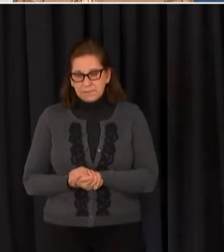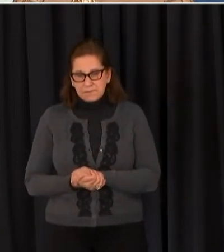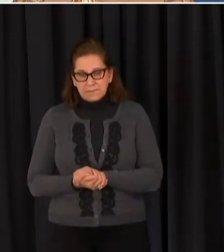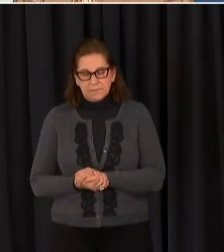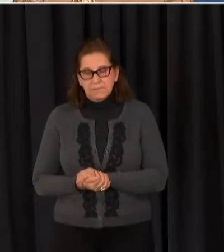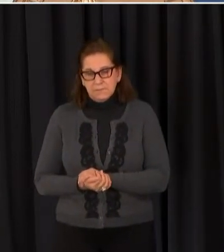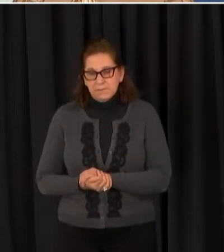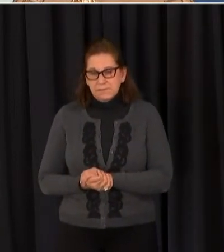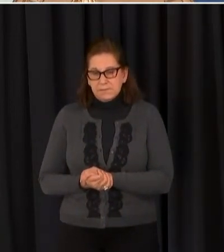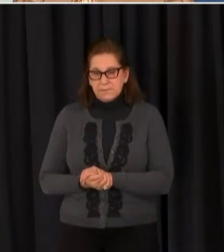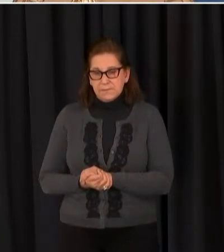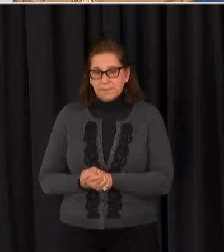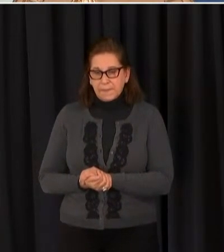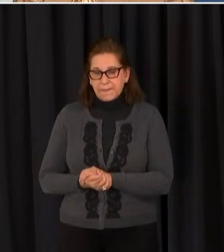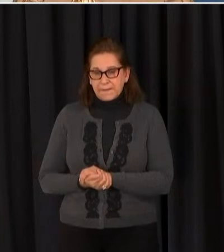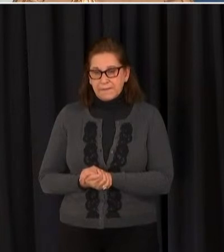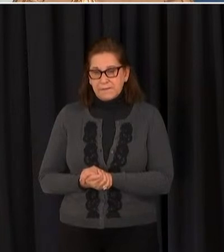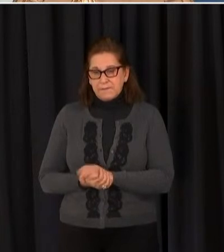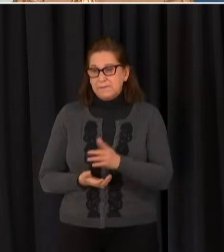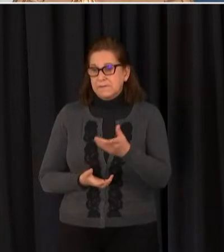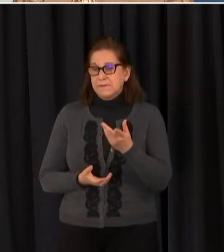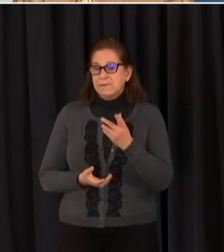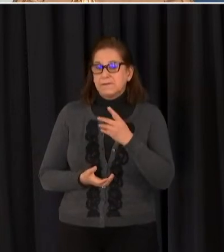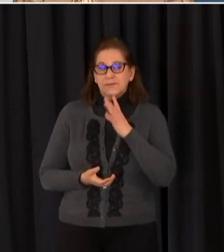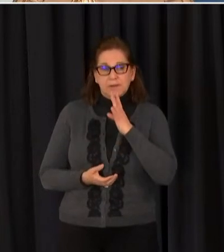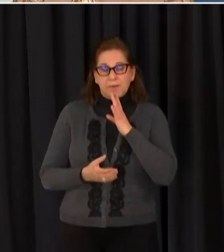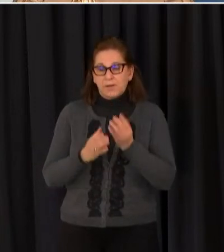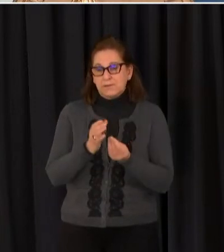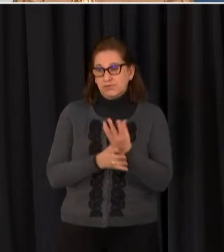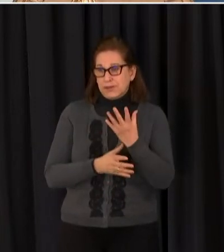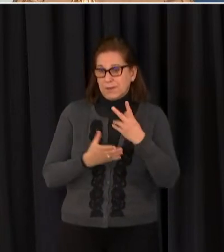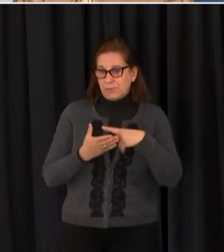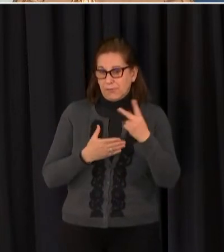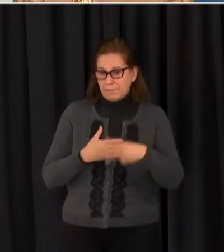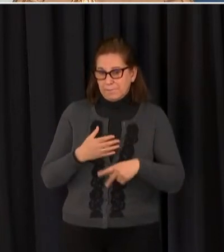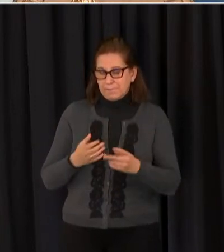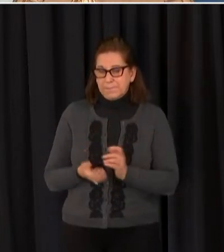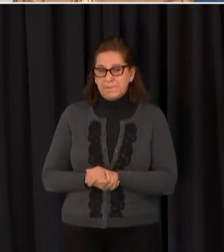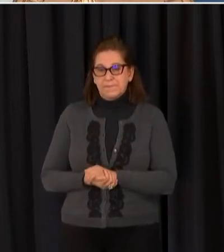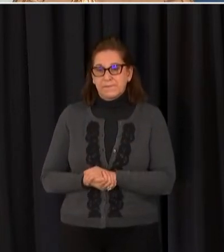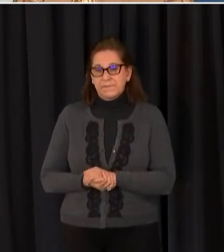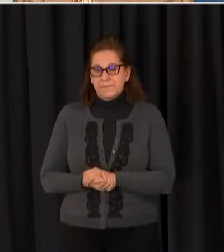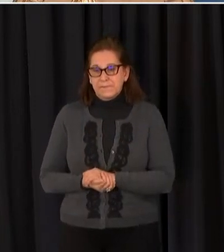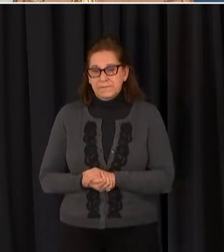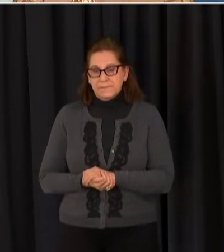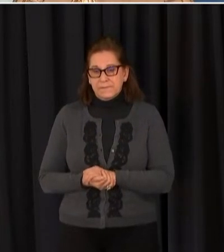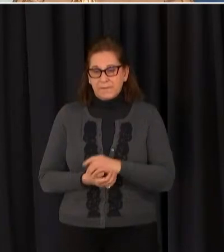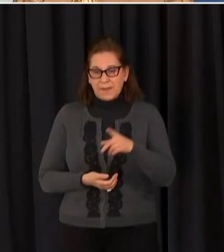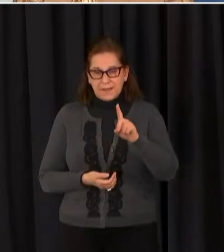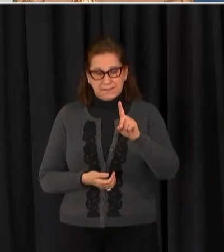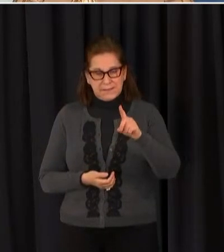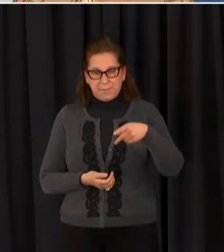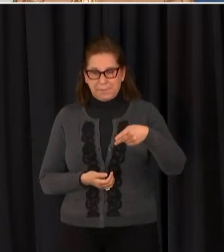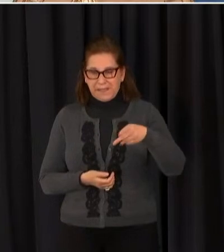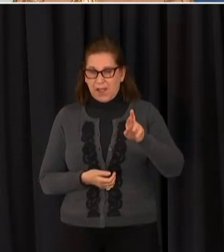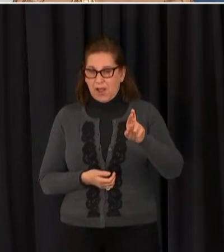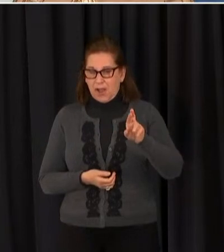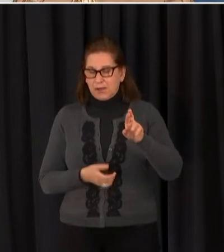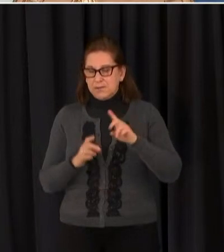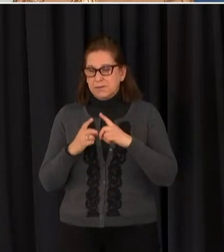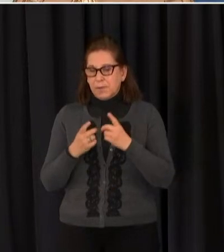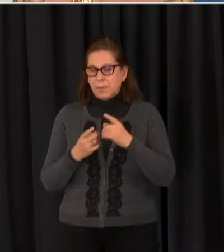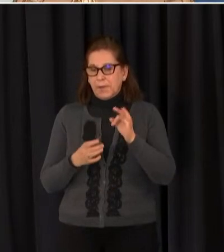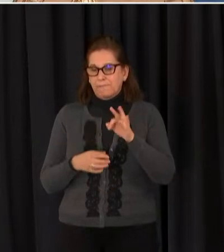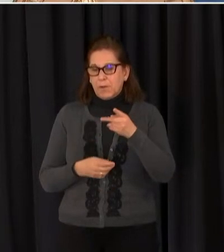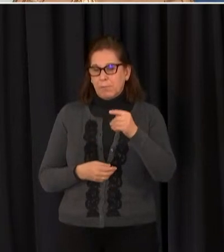sanitizer. Spring programming and permitting will begin for DPR.